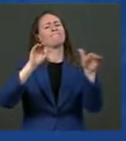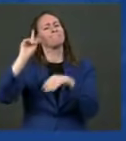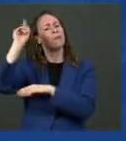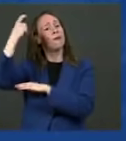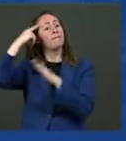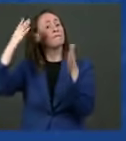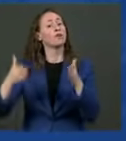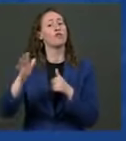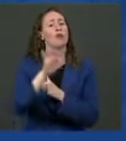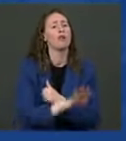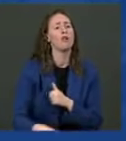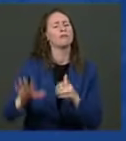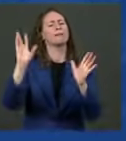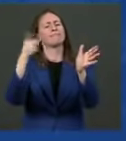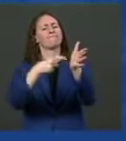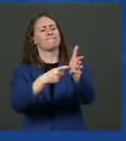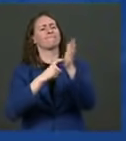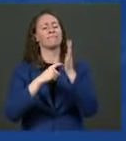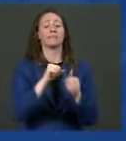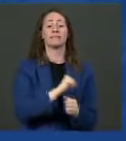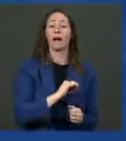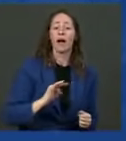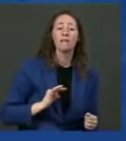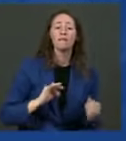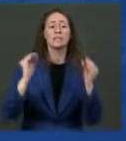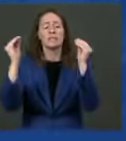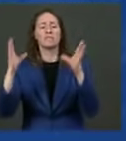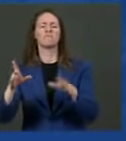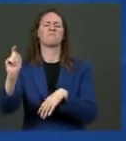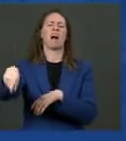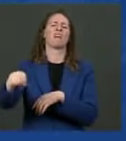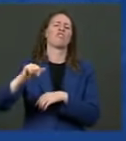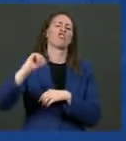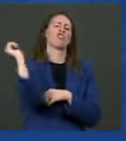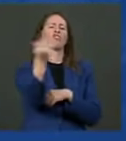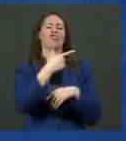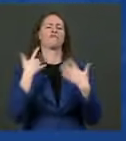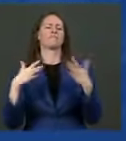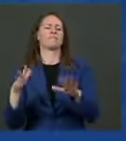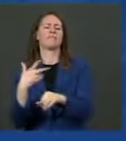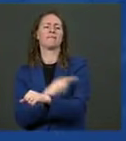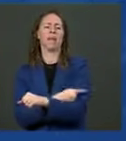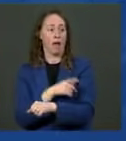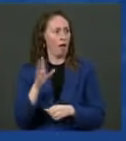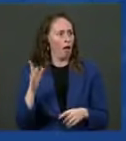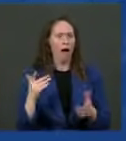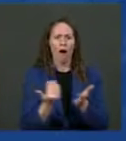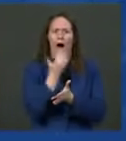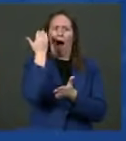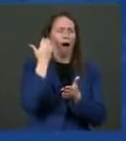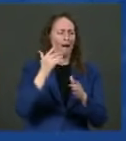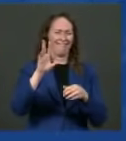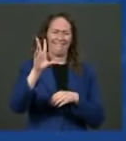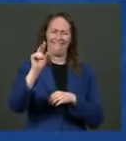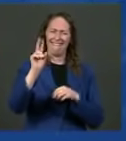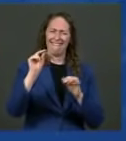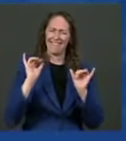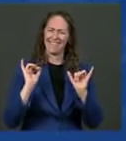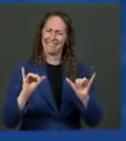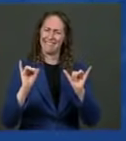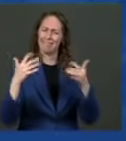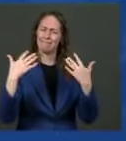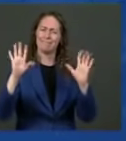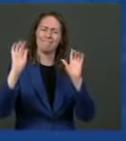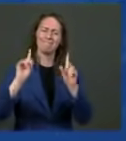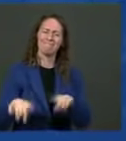staff. Vaccination requirements in schools were nothing new. They work. They're overwhelmingly supported by